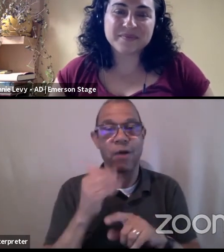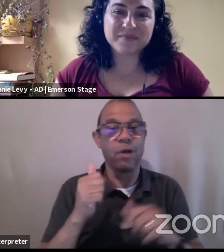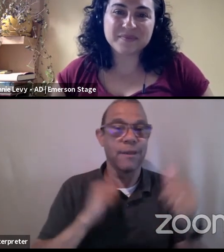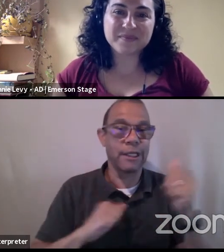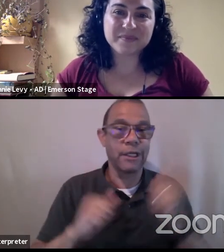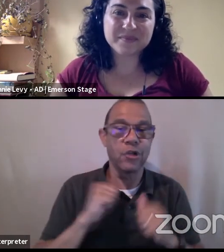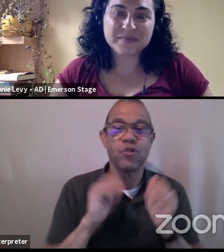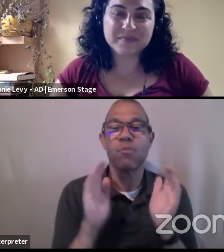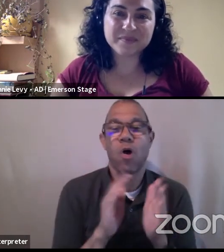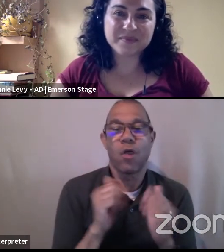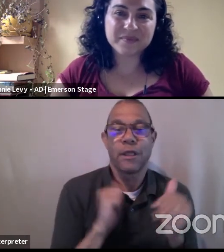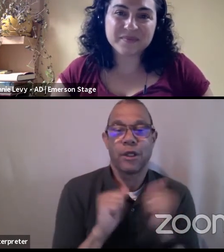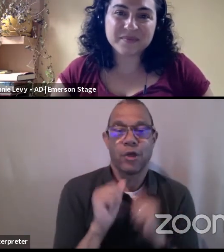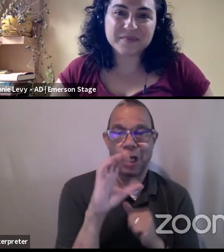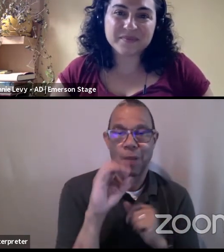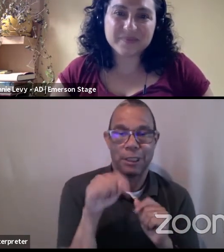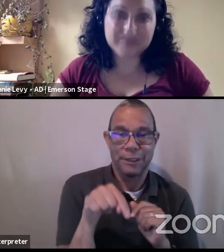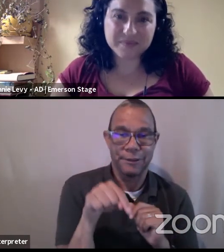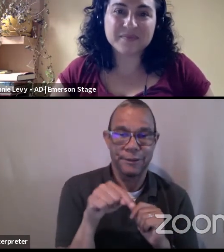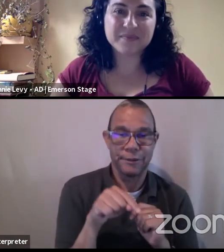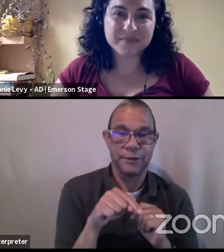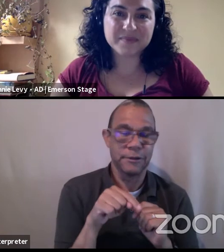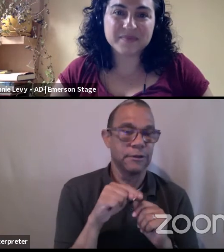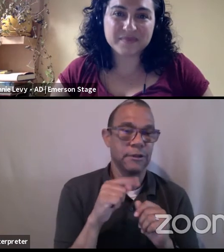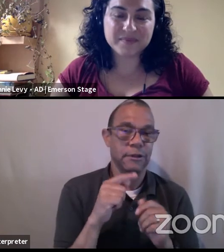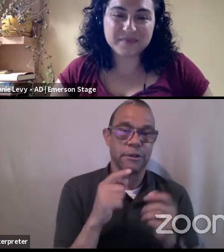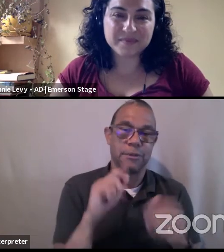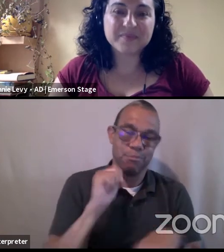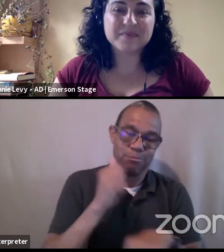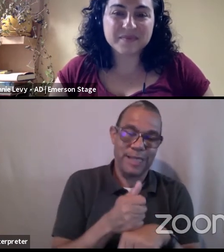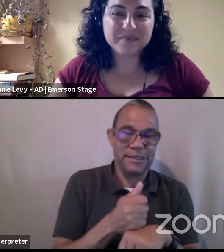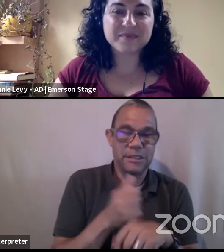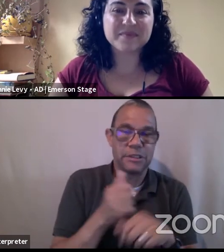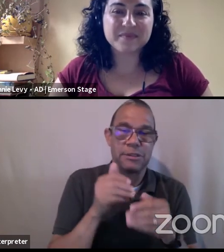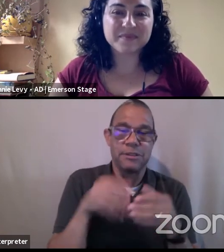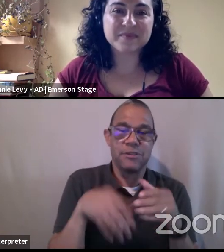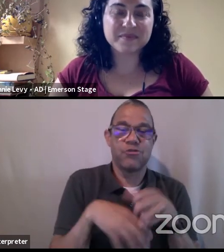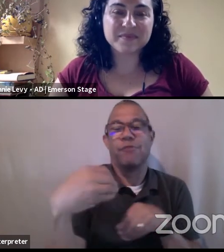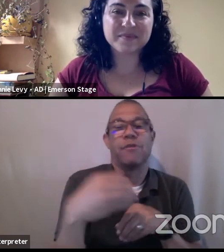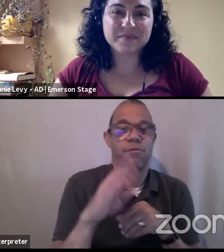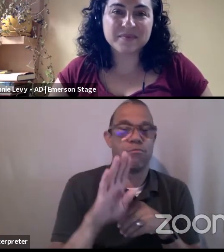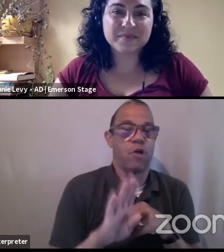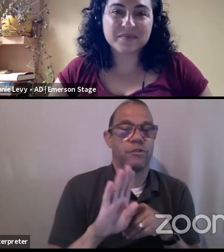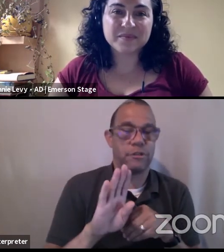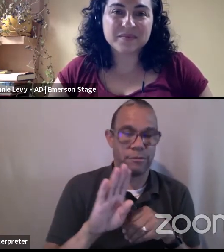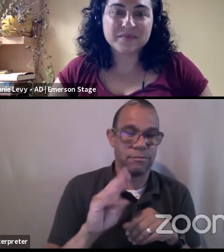theater company is based in Middle Massachusetts, which is outside of Boston. And, you know,